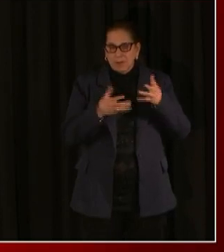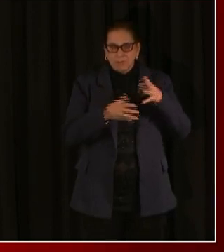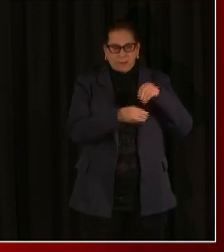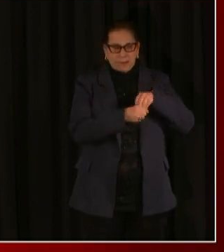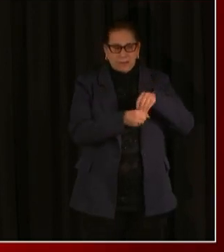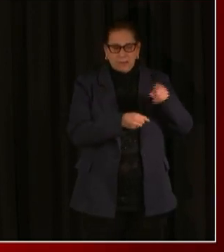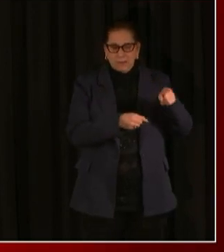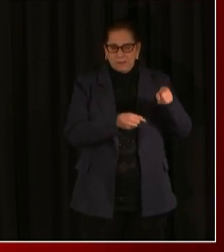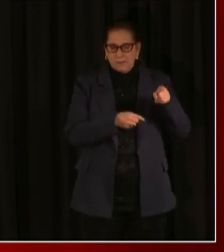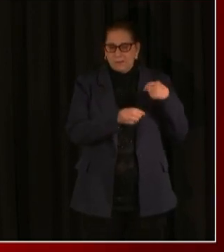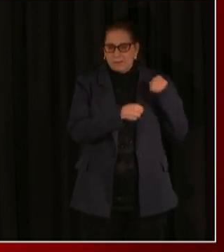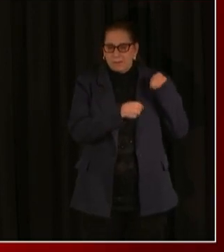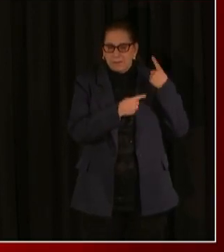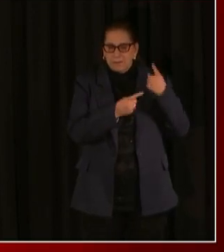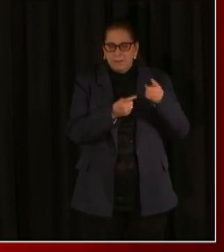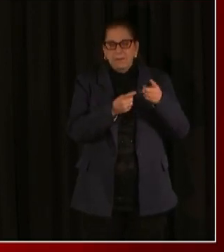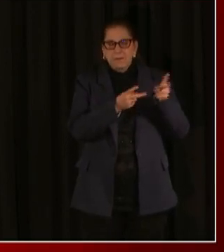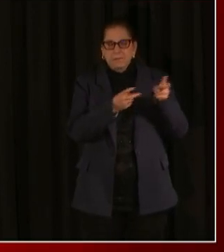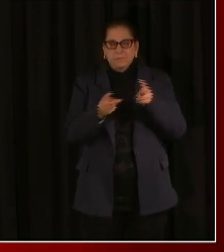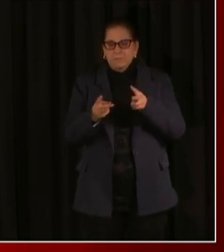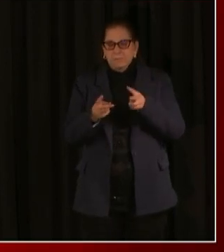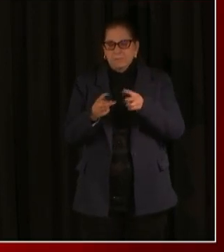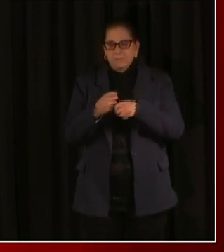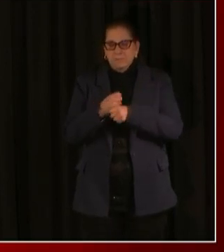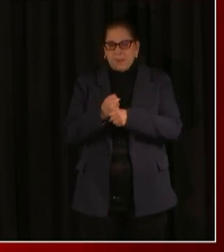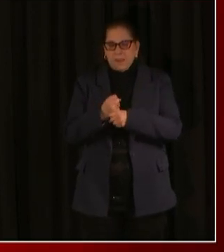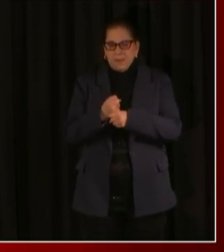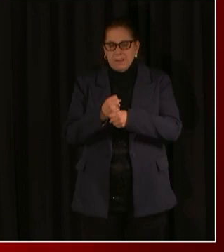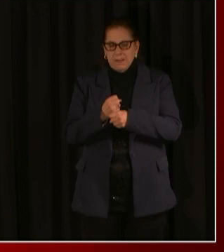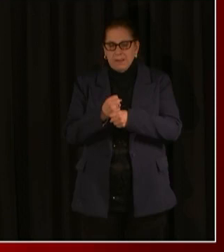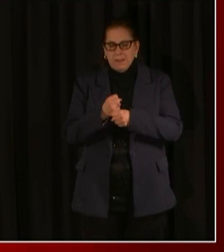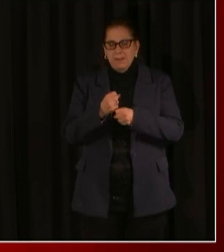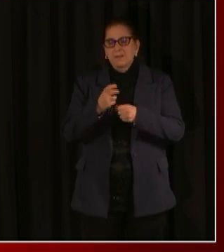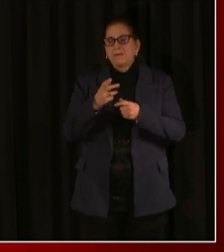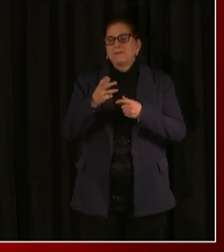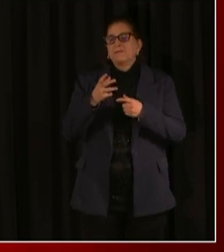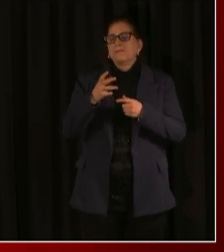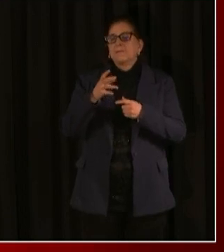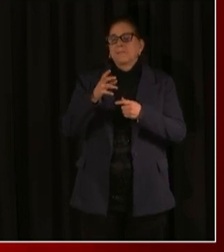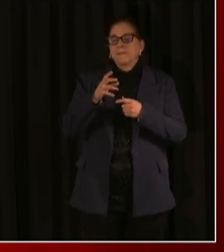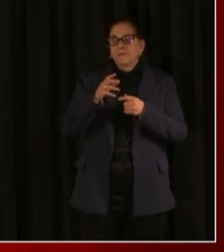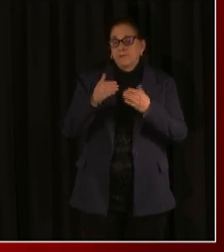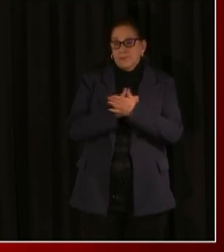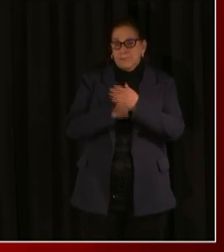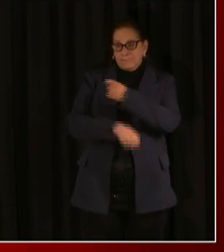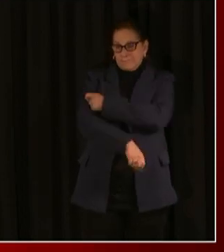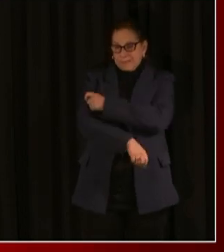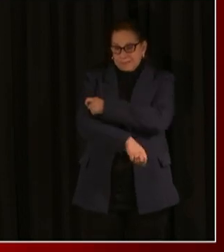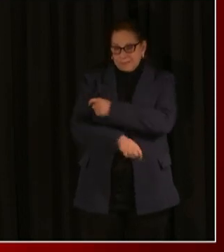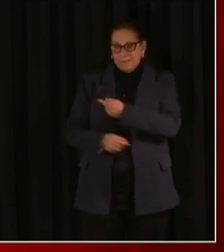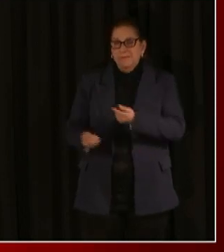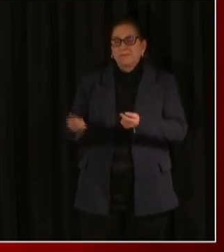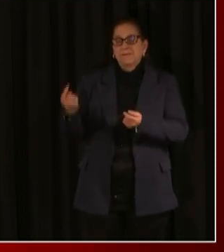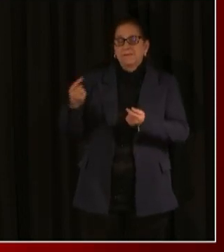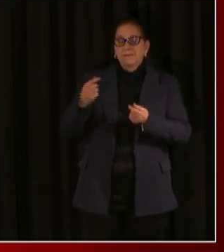something called the spike protein, the spike protein of the SARS-CoV-2 virus.